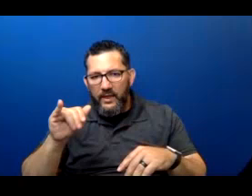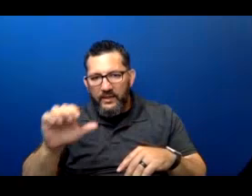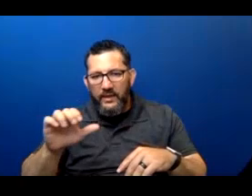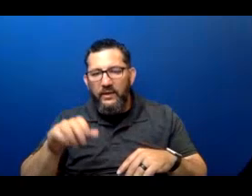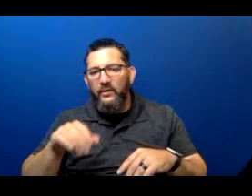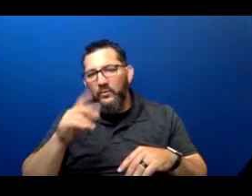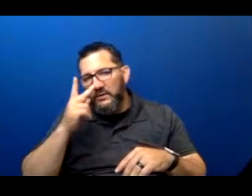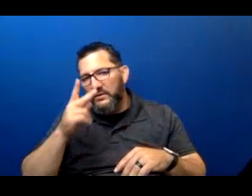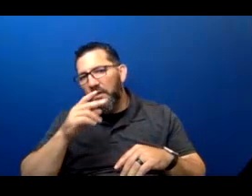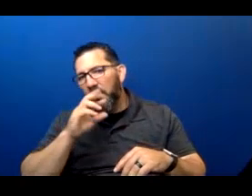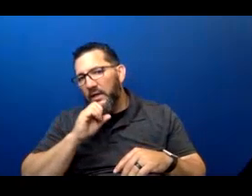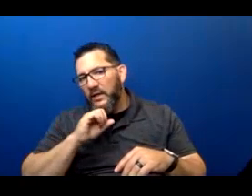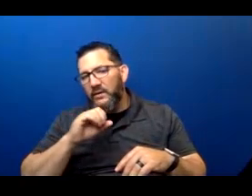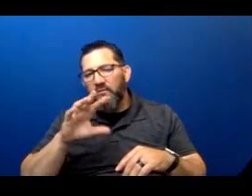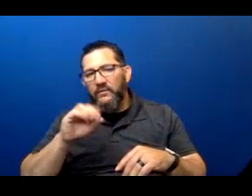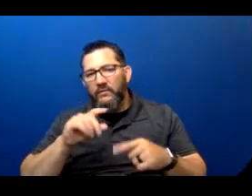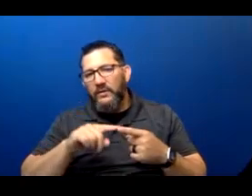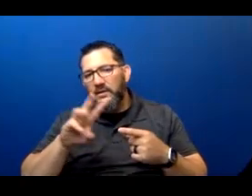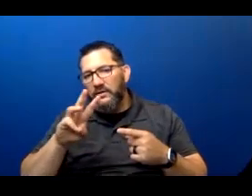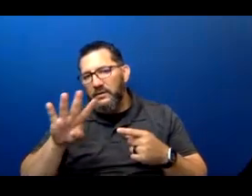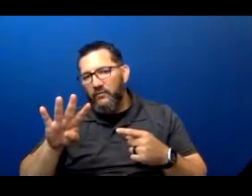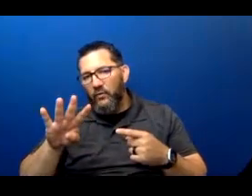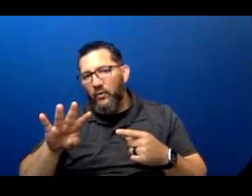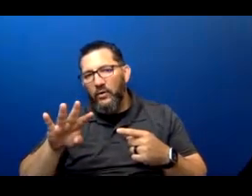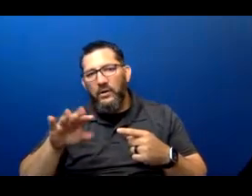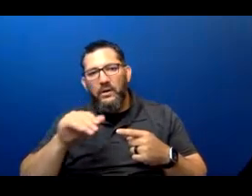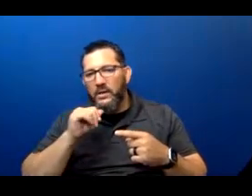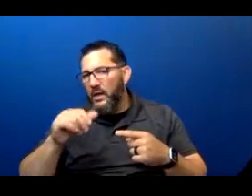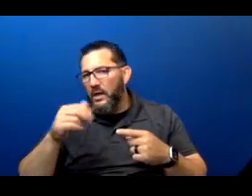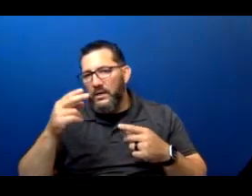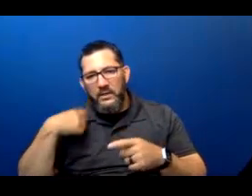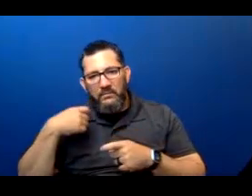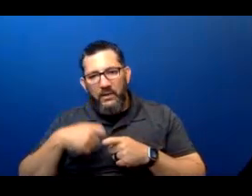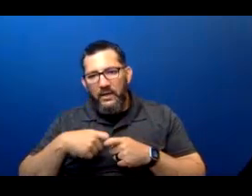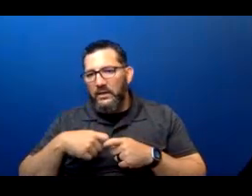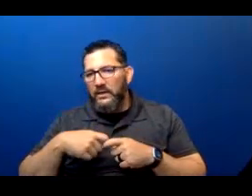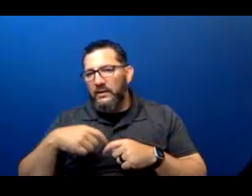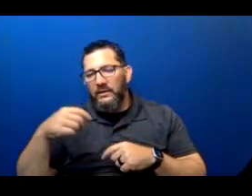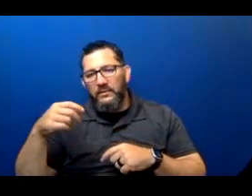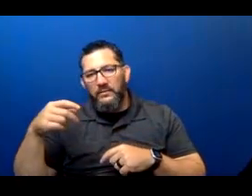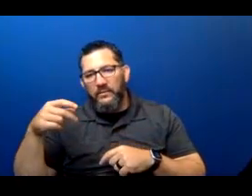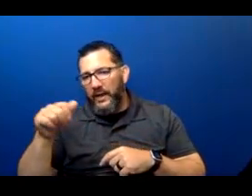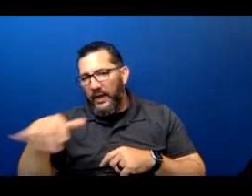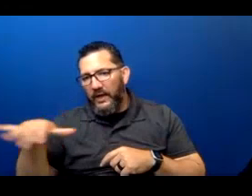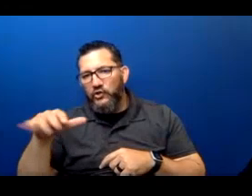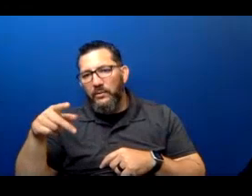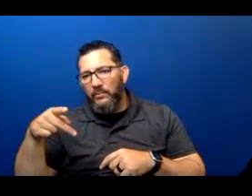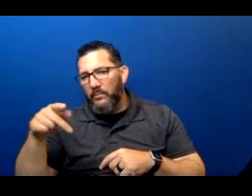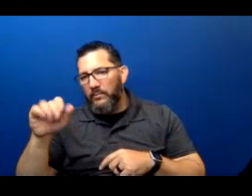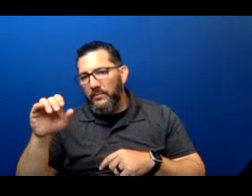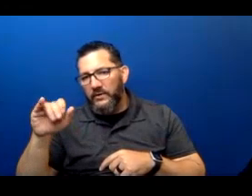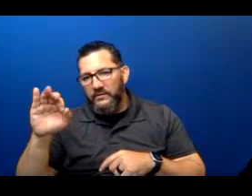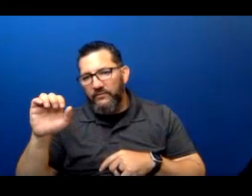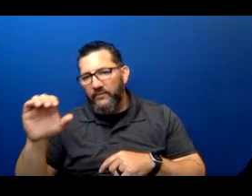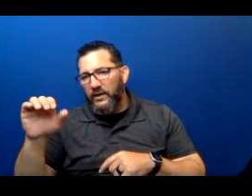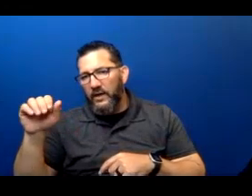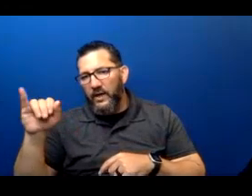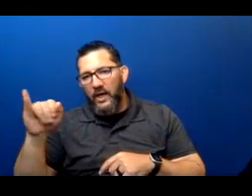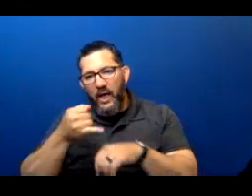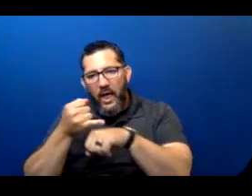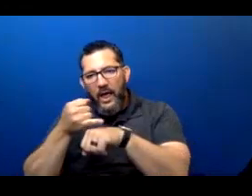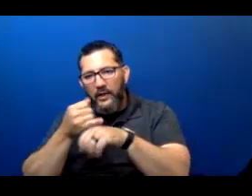to 64-year-old group are non-Hispanic, Asian, Pacific Islander, and for the 65 age